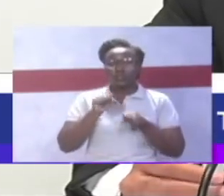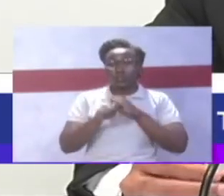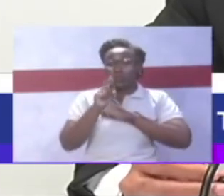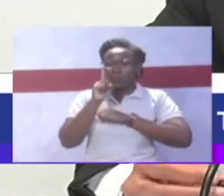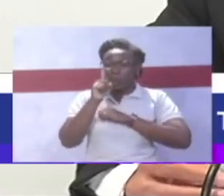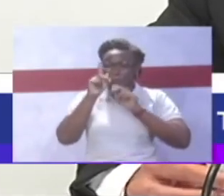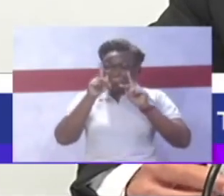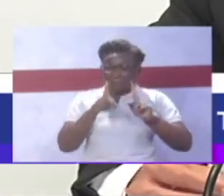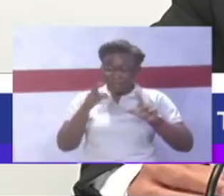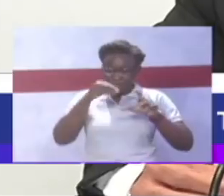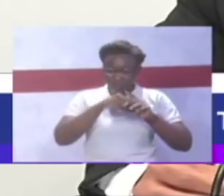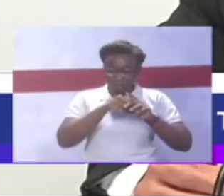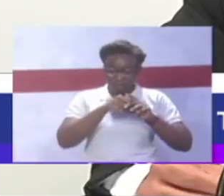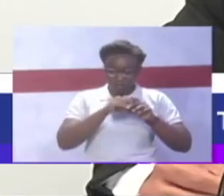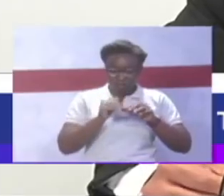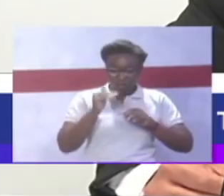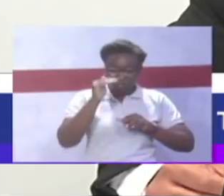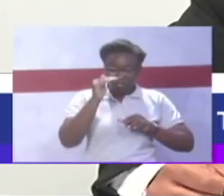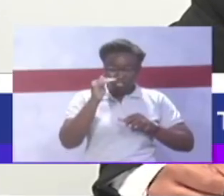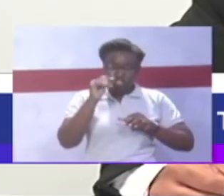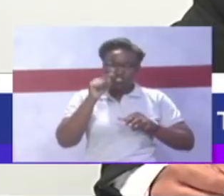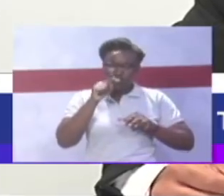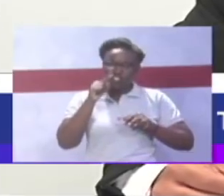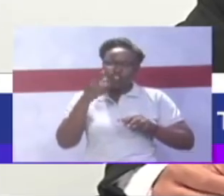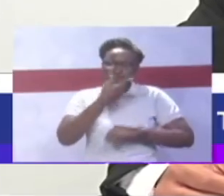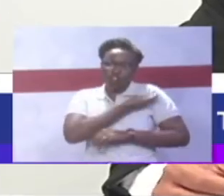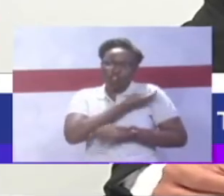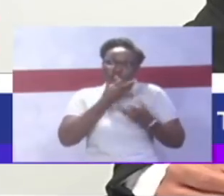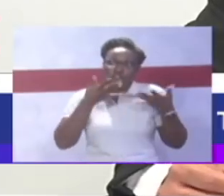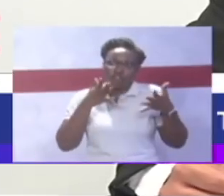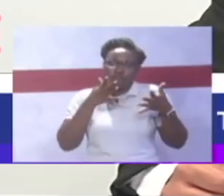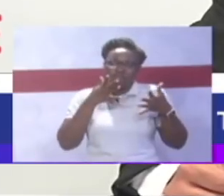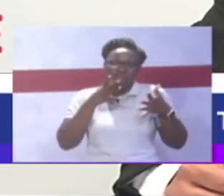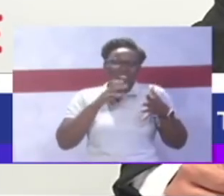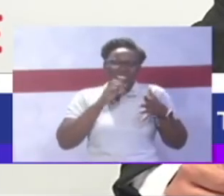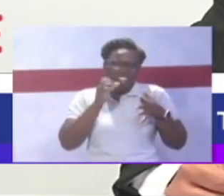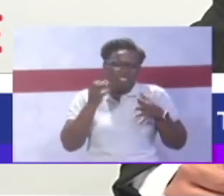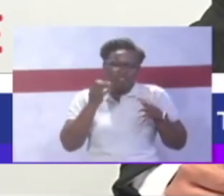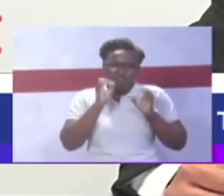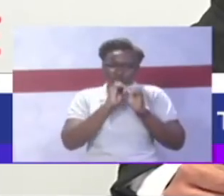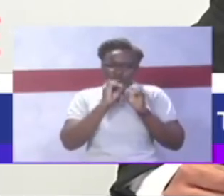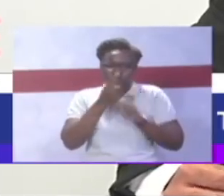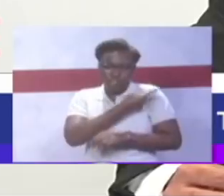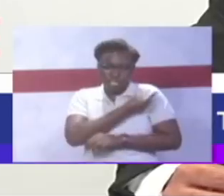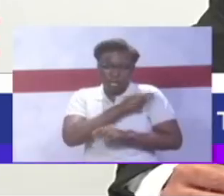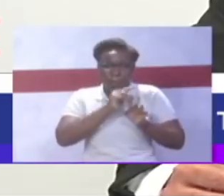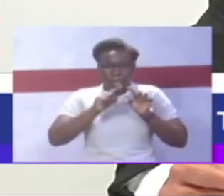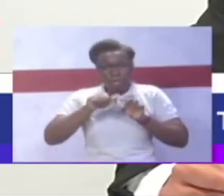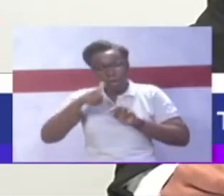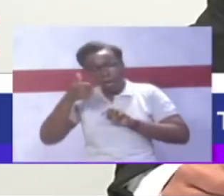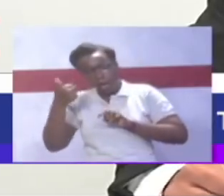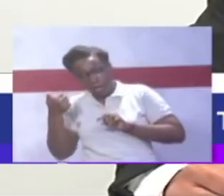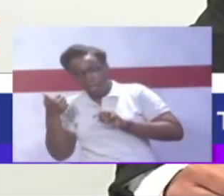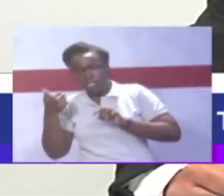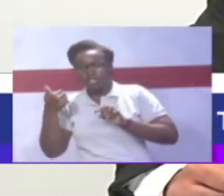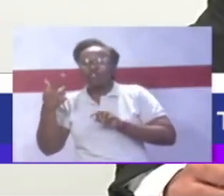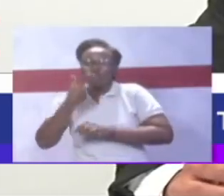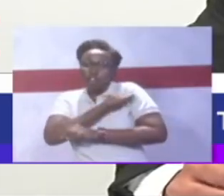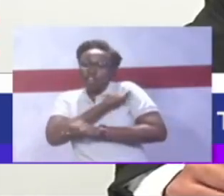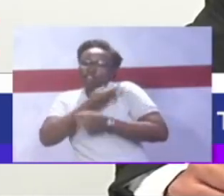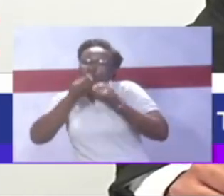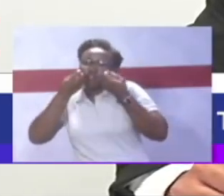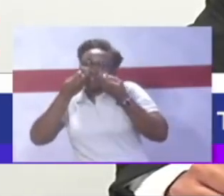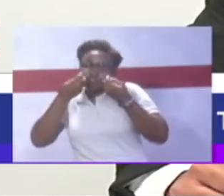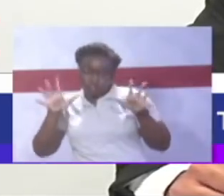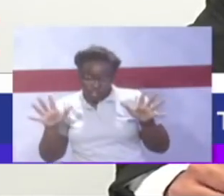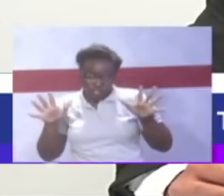had a vaccination prior. All the rest were unvaccinated, including the minors. As it relates to, just remind